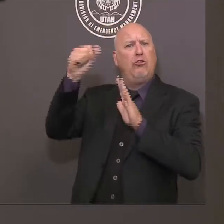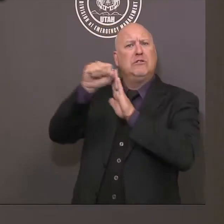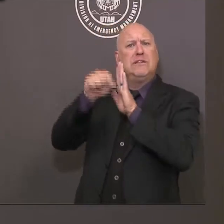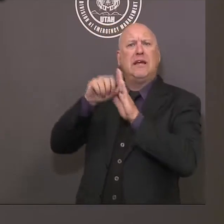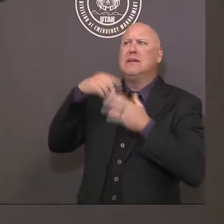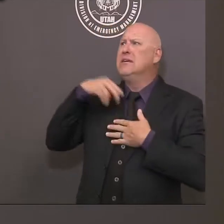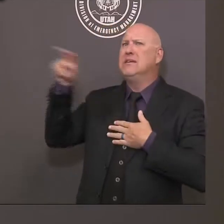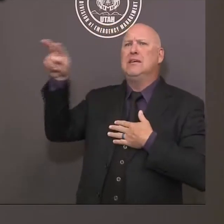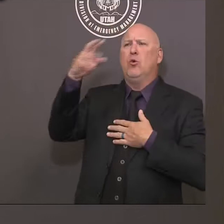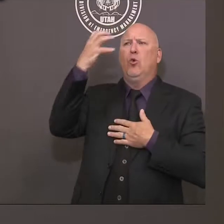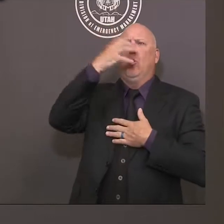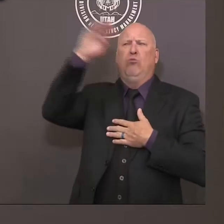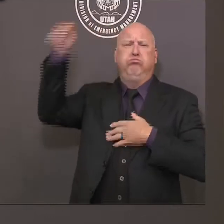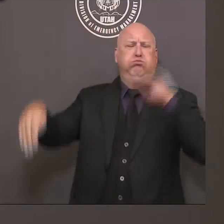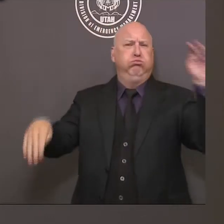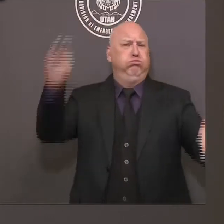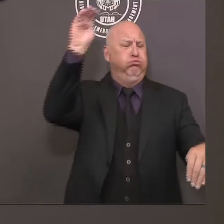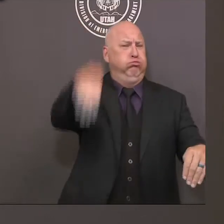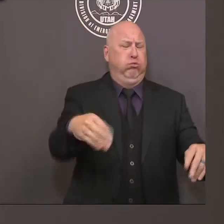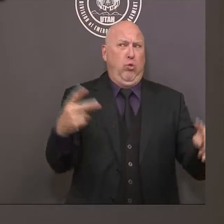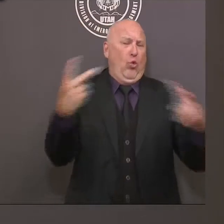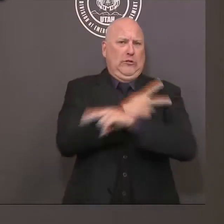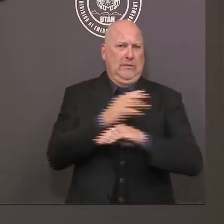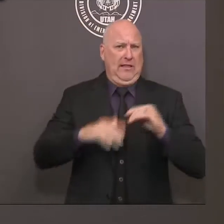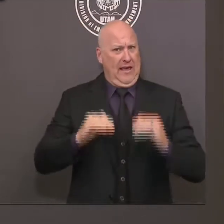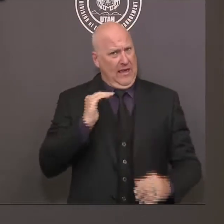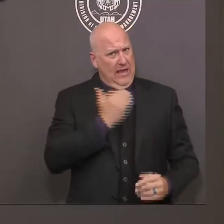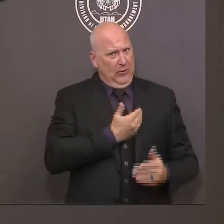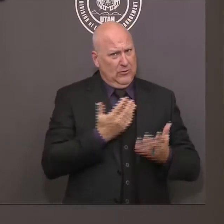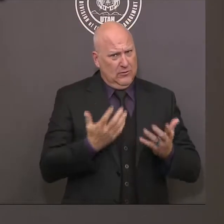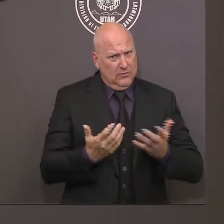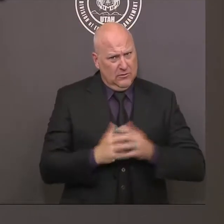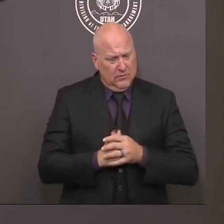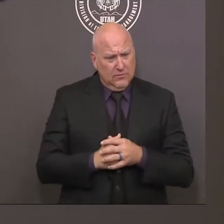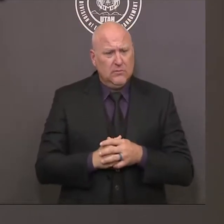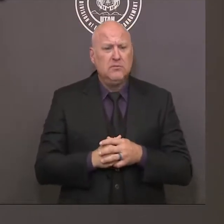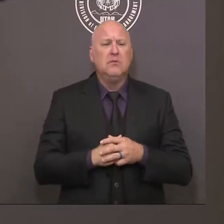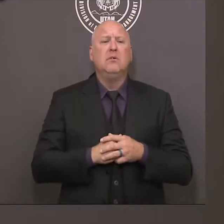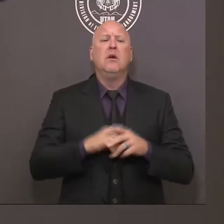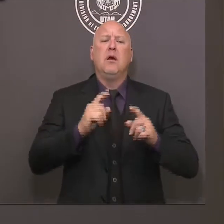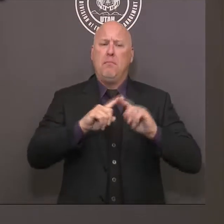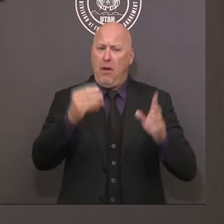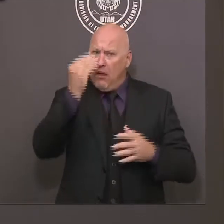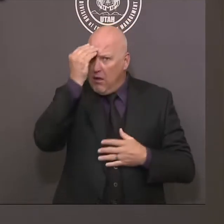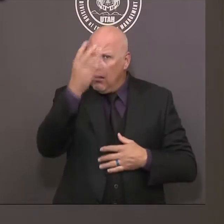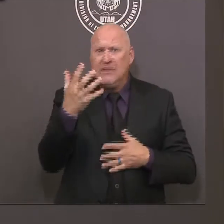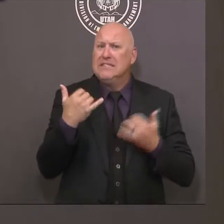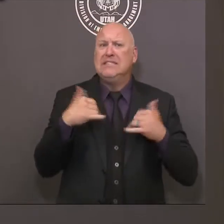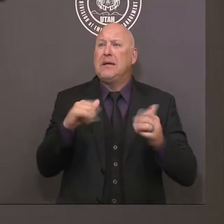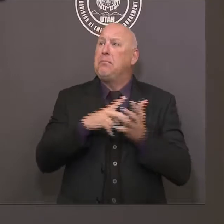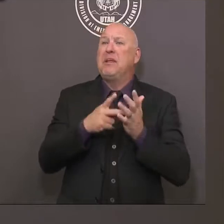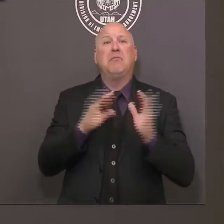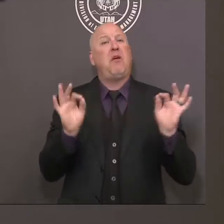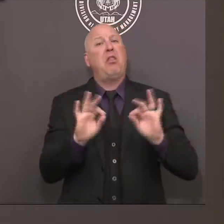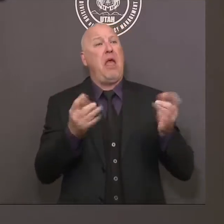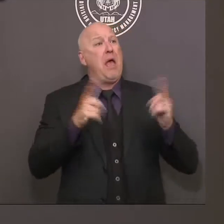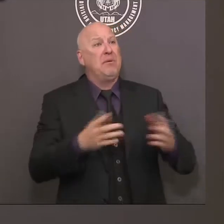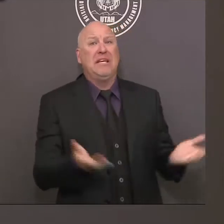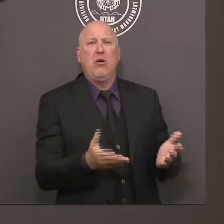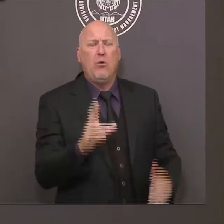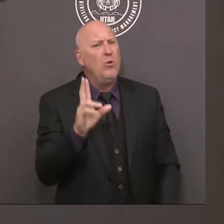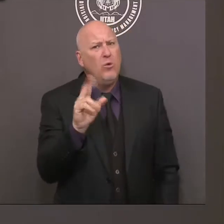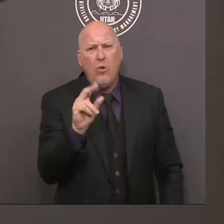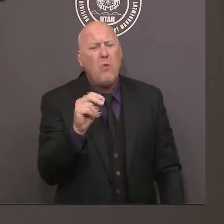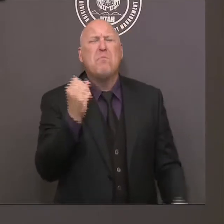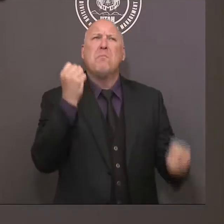for those of the thousands of people who have had disruption in their lives. They're out of work, on unemployment, and their lives